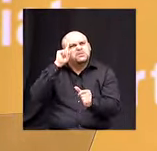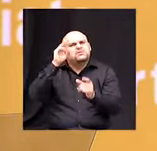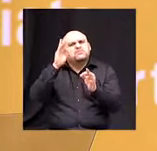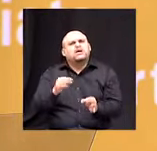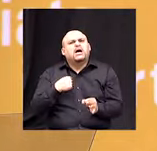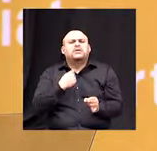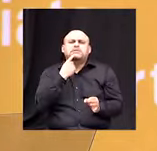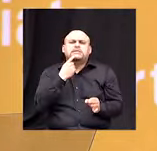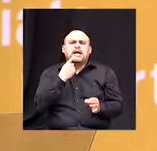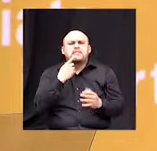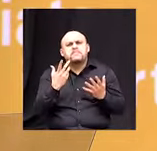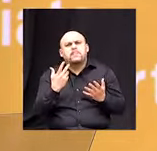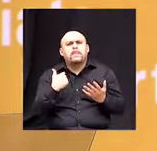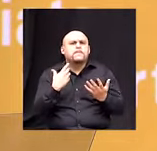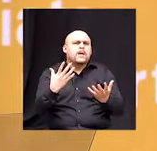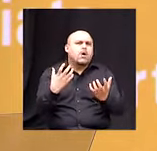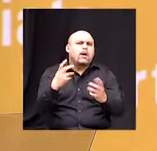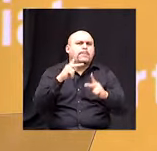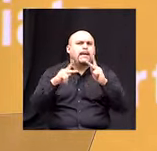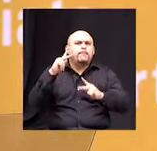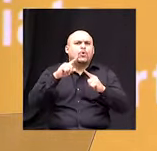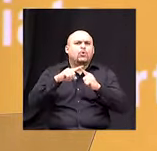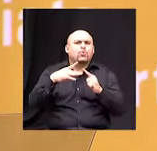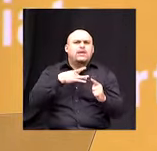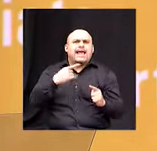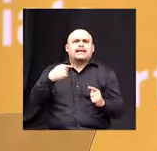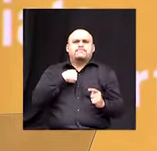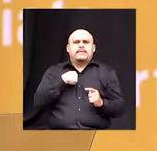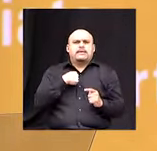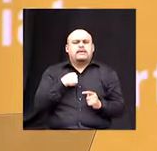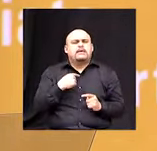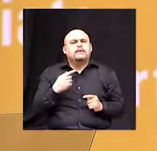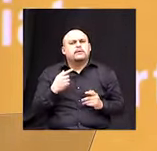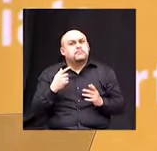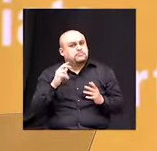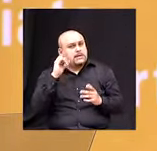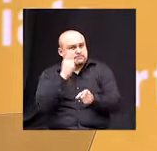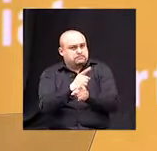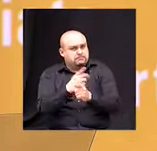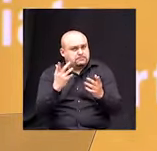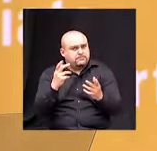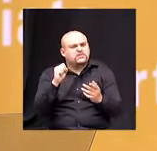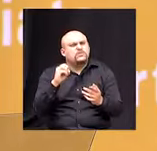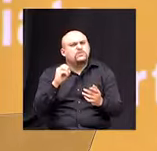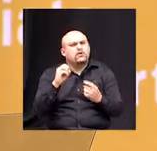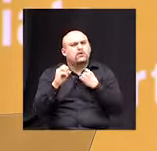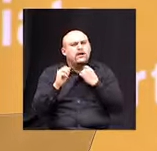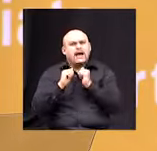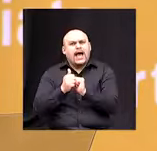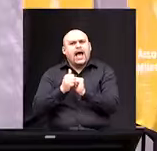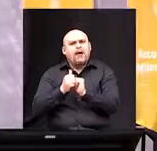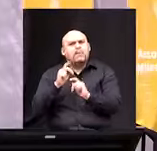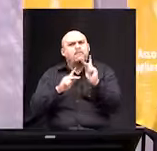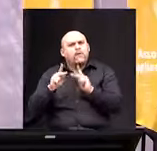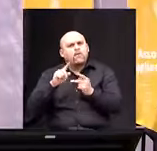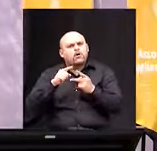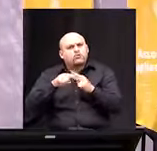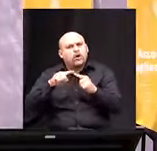say, I want people to like me, right? And how did I get people to like